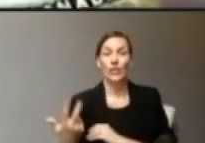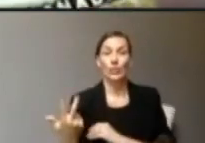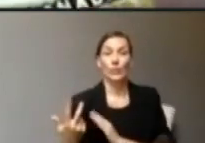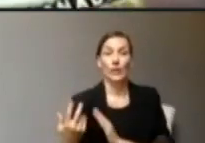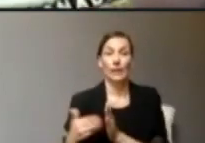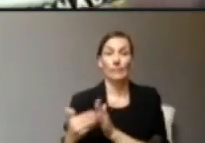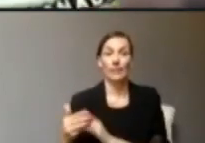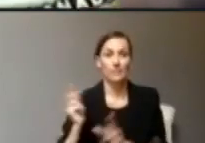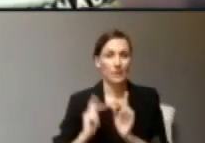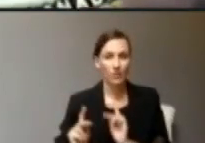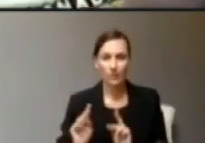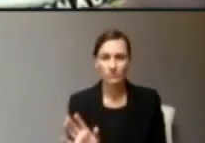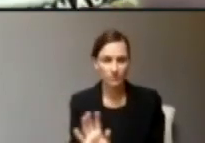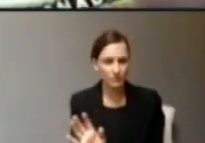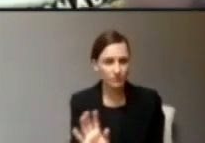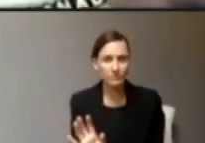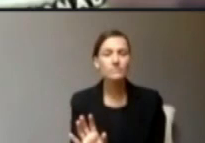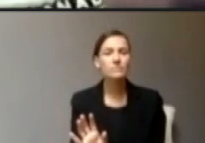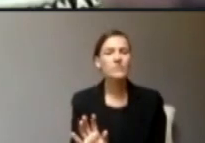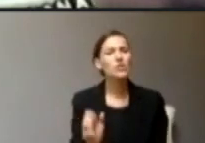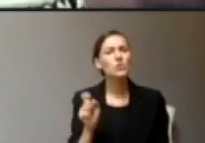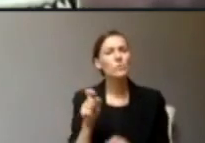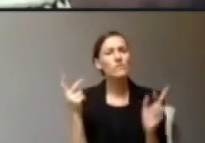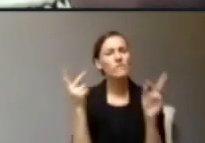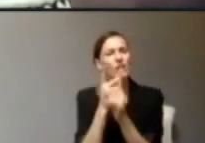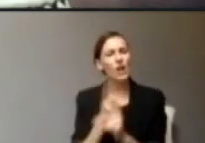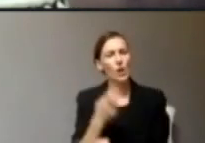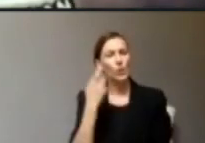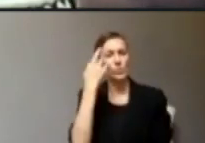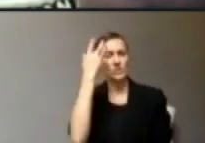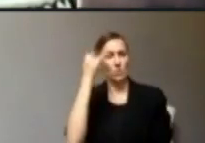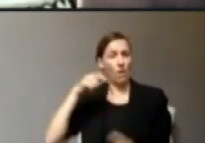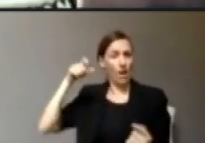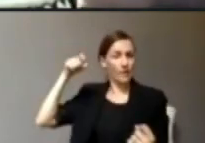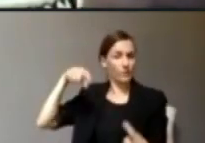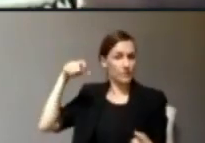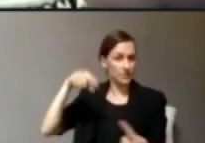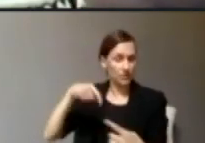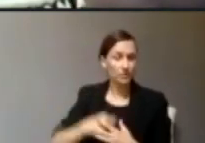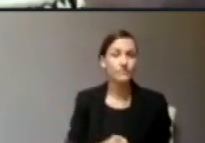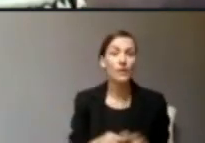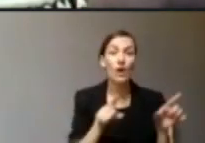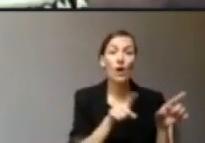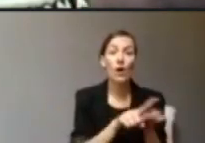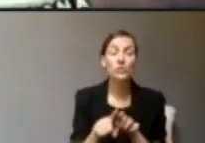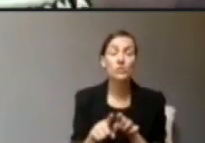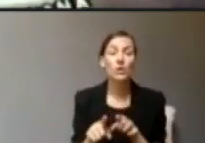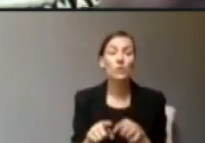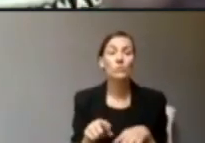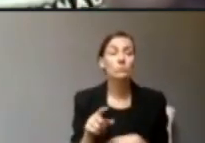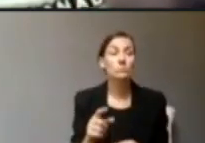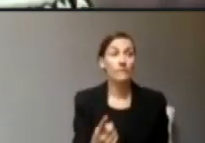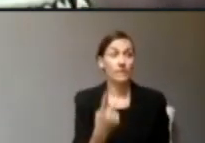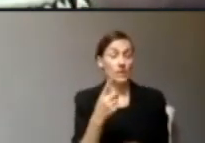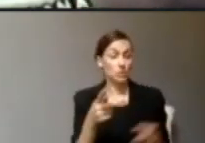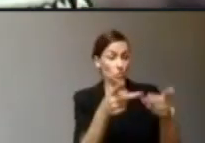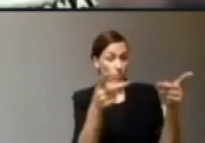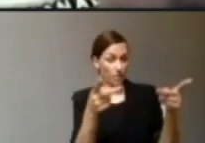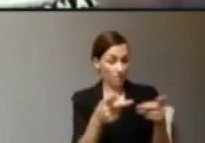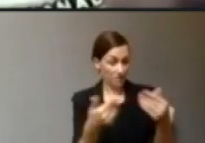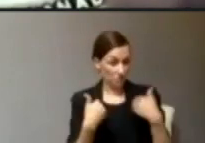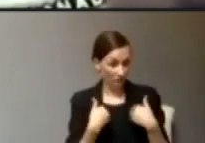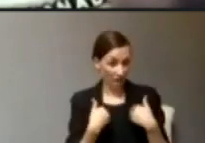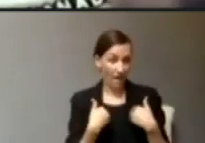ask, well, what's producing that signal? And also, if there's one place out in the community where you've got a